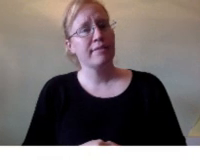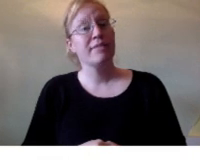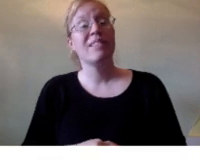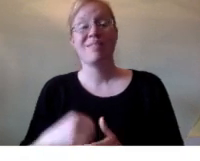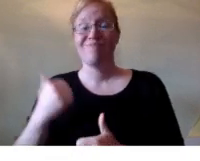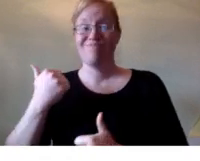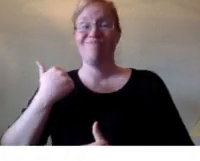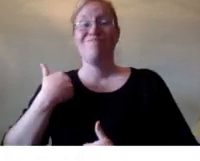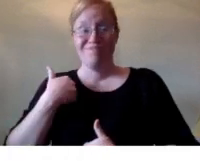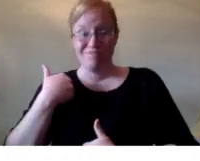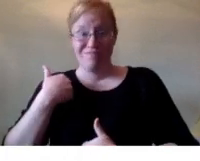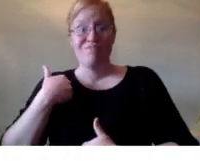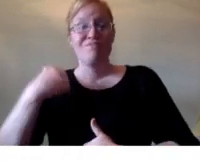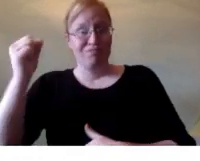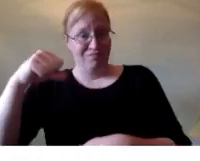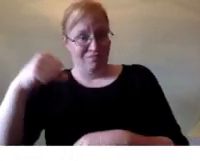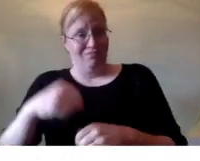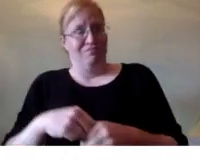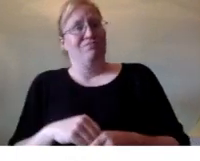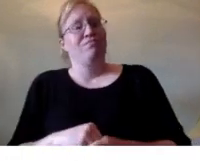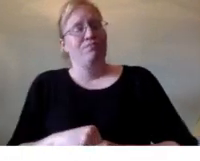The military.